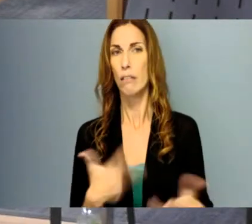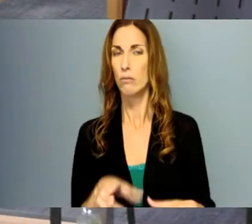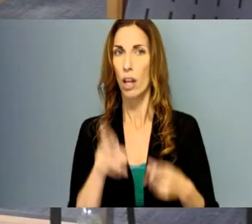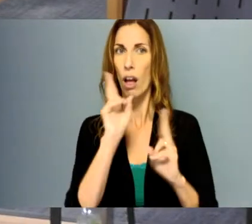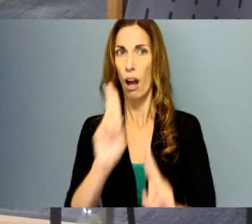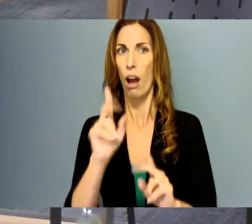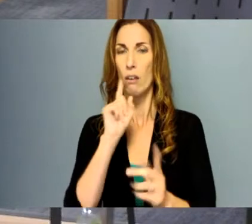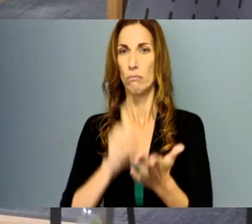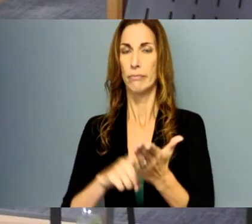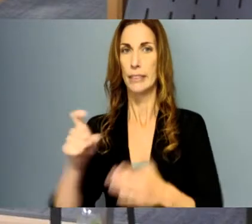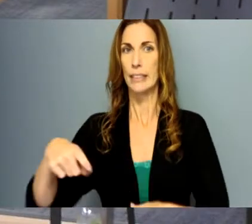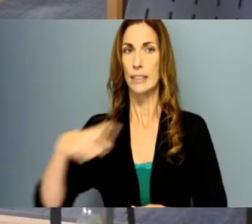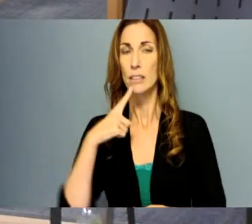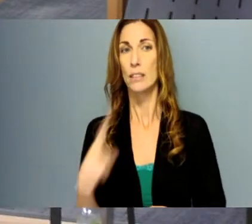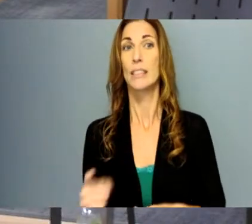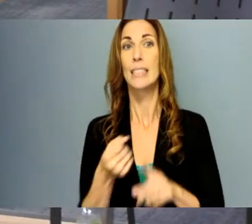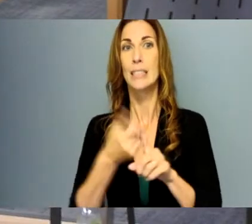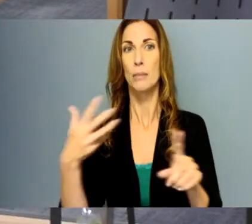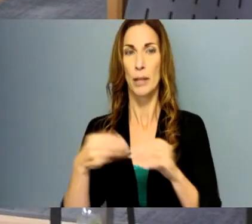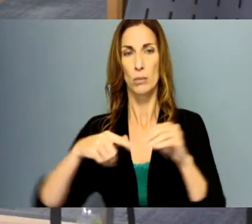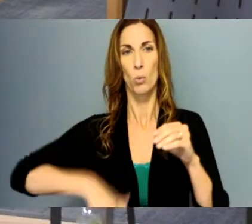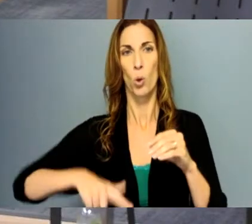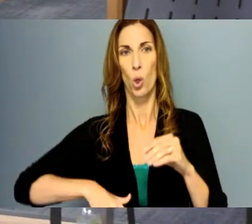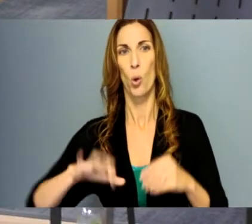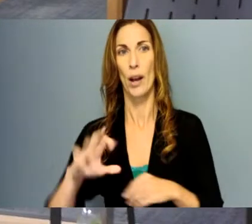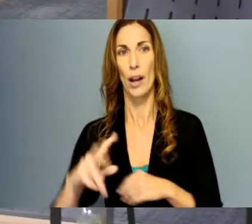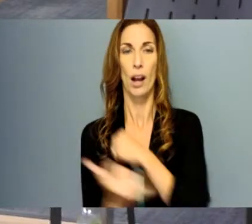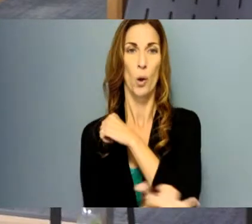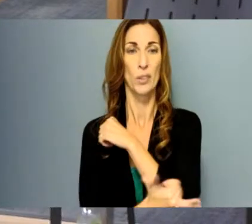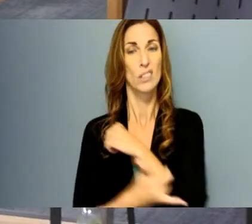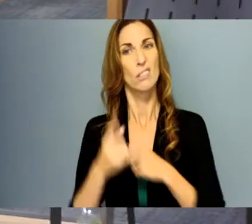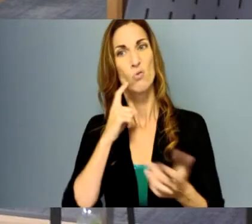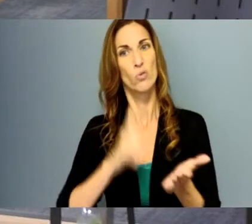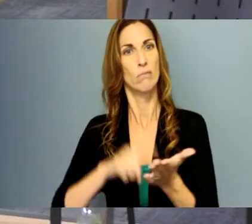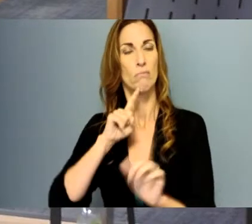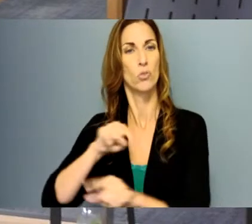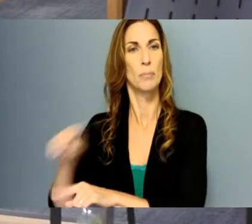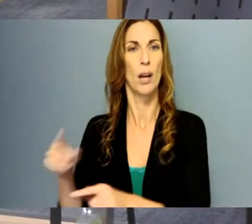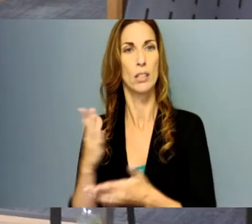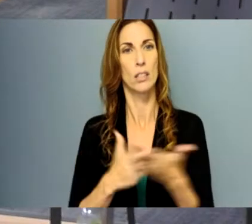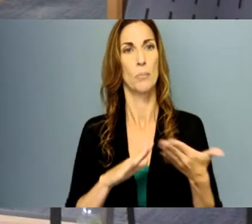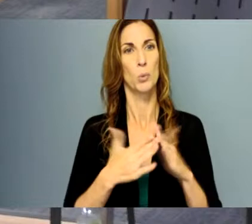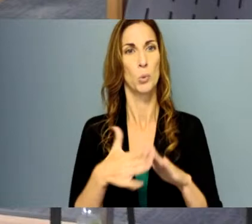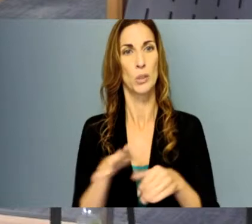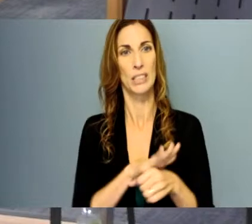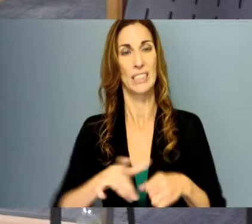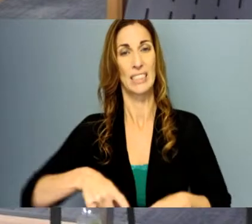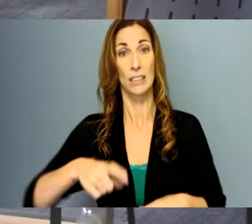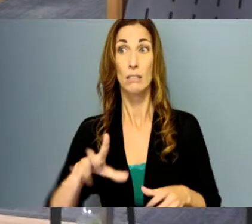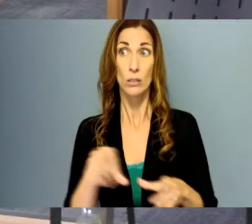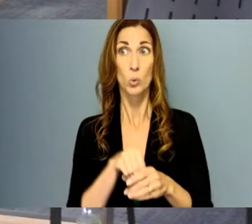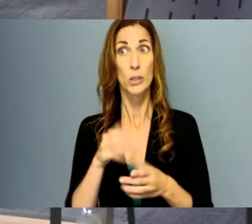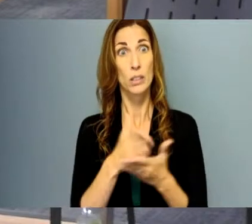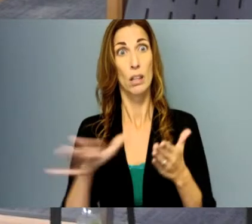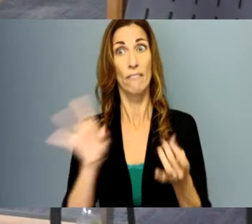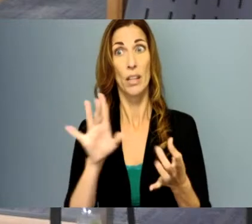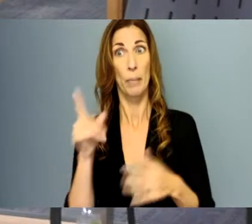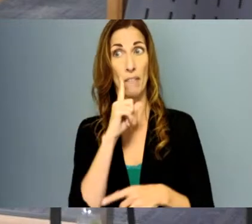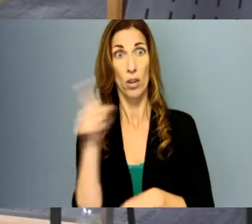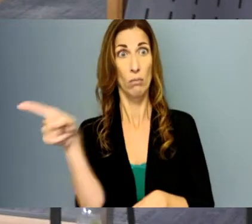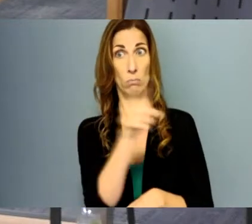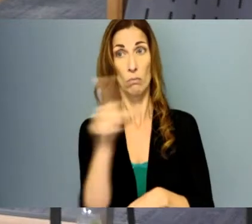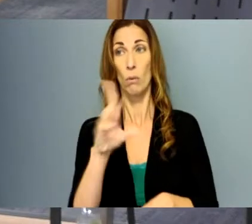from upper to lower county in response to community need, including some commissioner feedback. So they offer